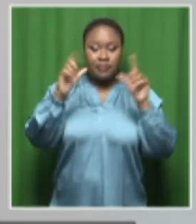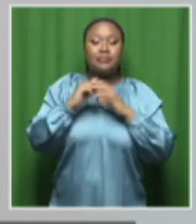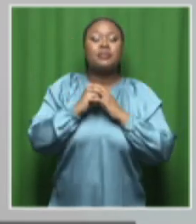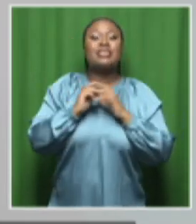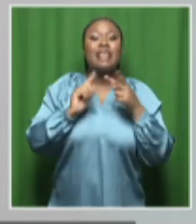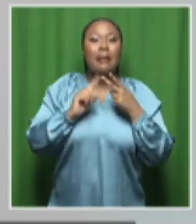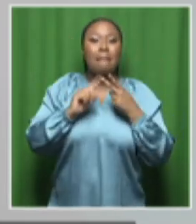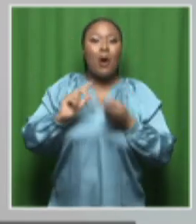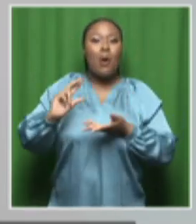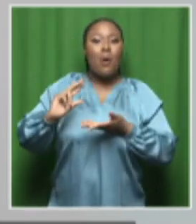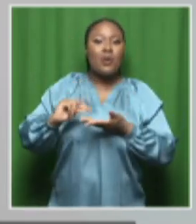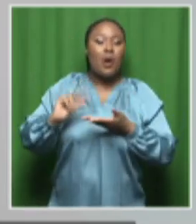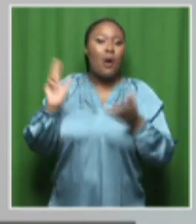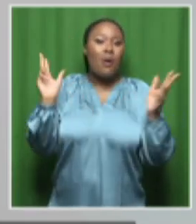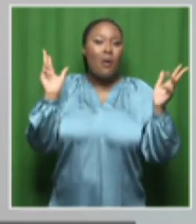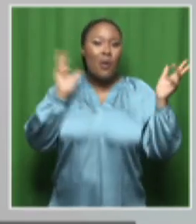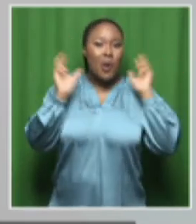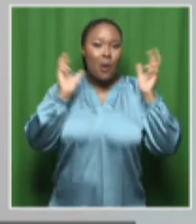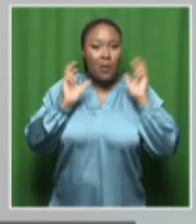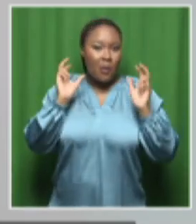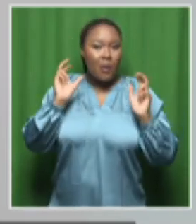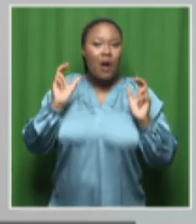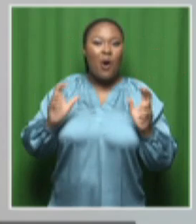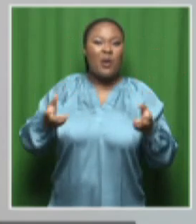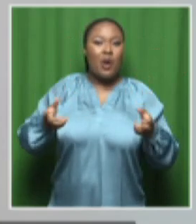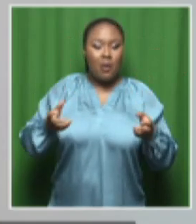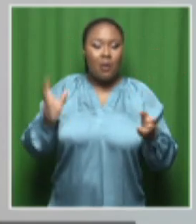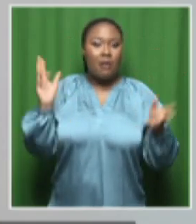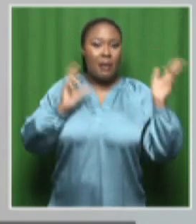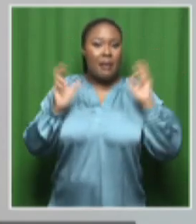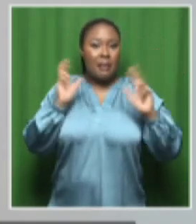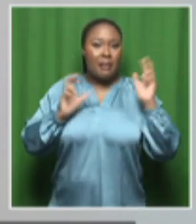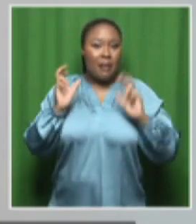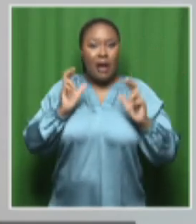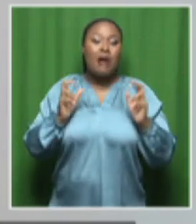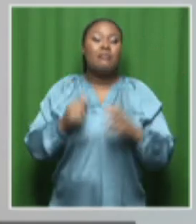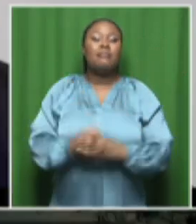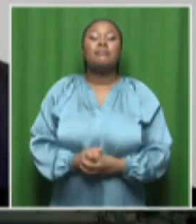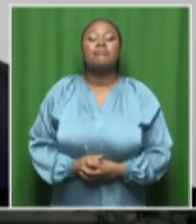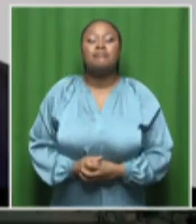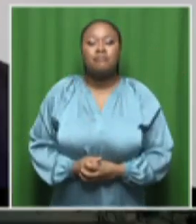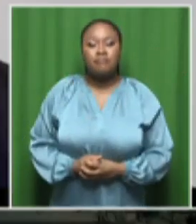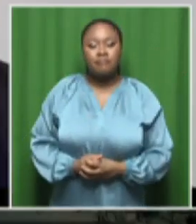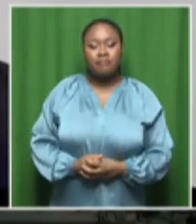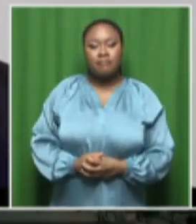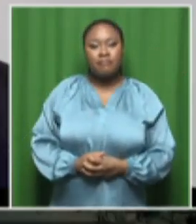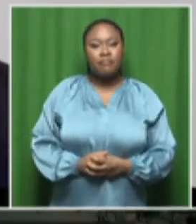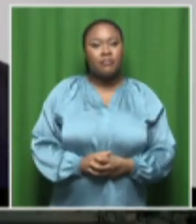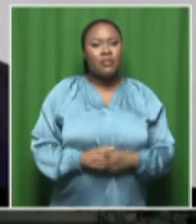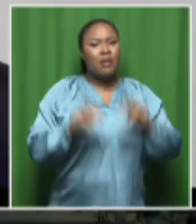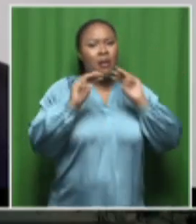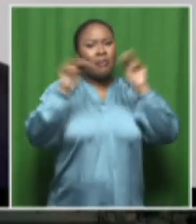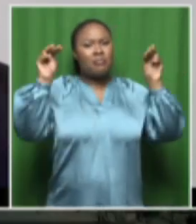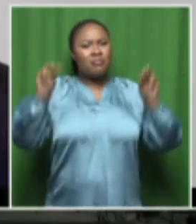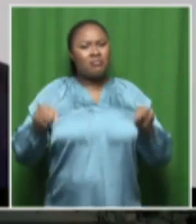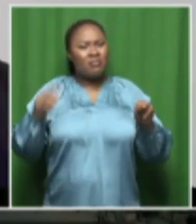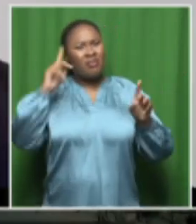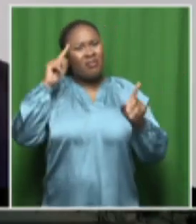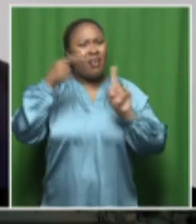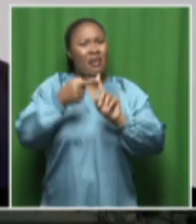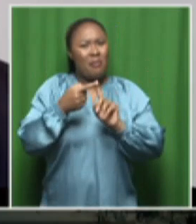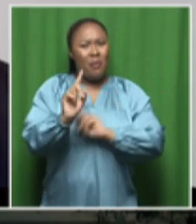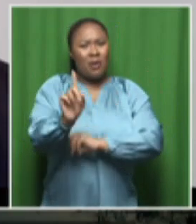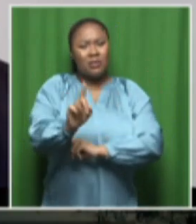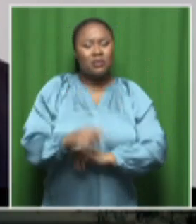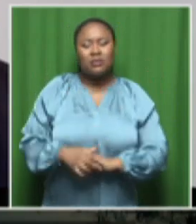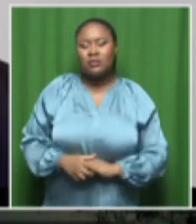audio, which we have at each screen as well, which gives an overall experience. So what does the exhibition aim to highlight in